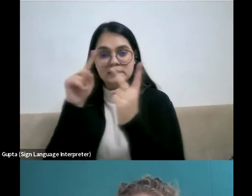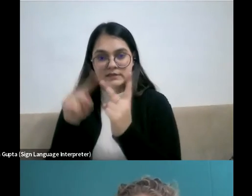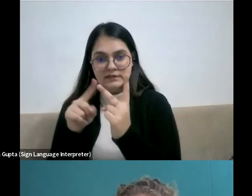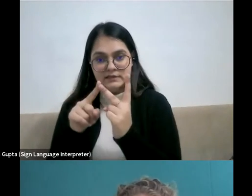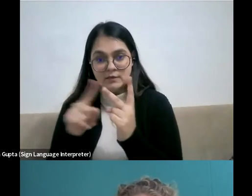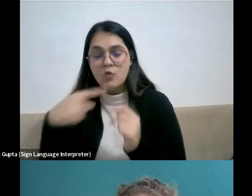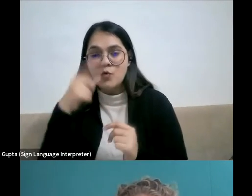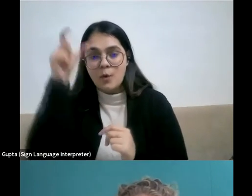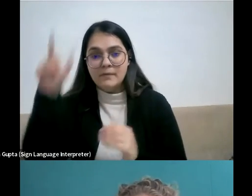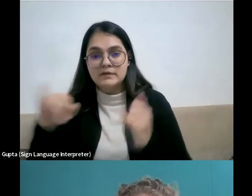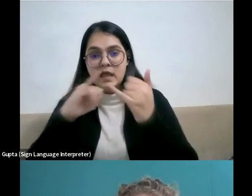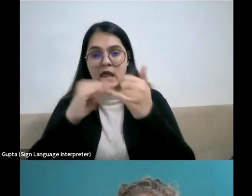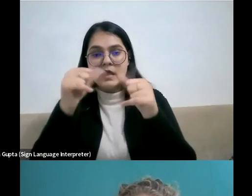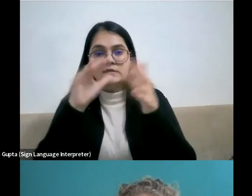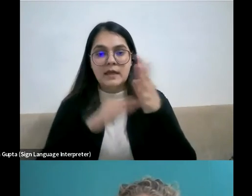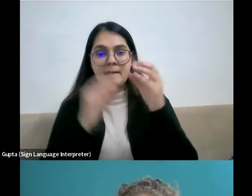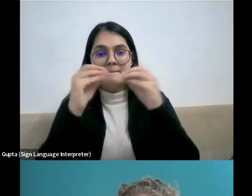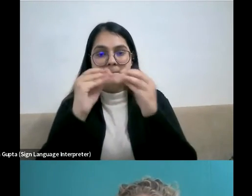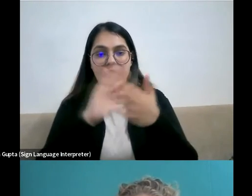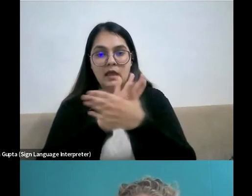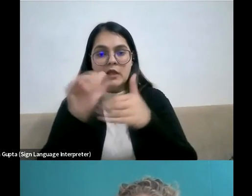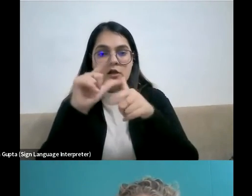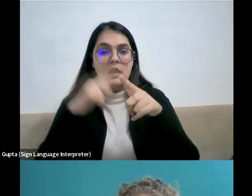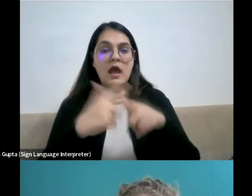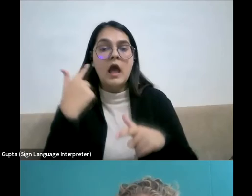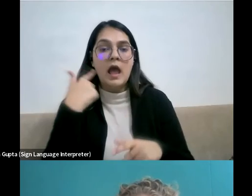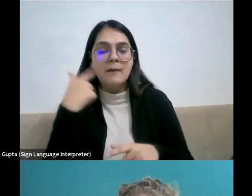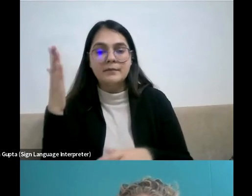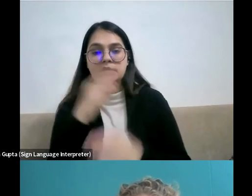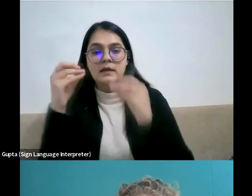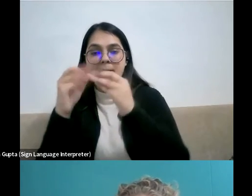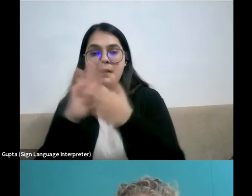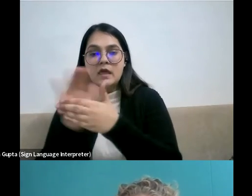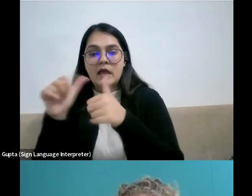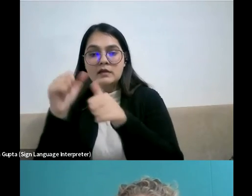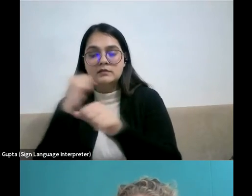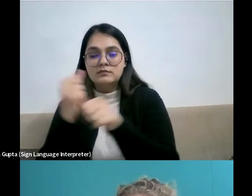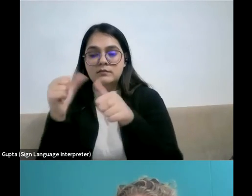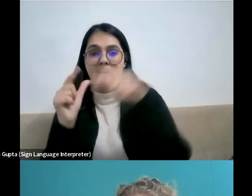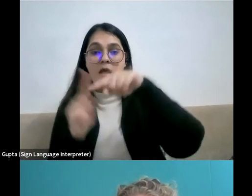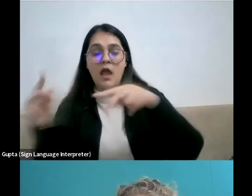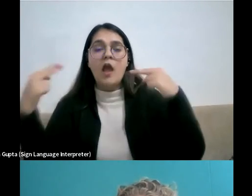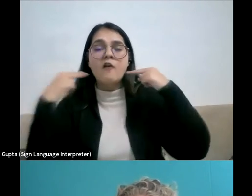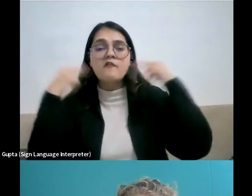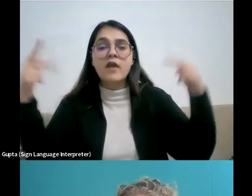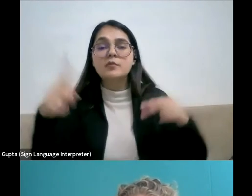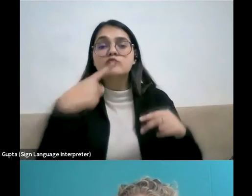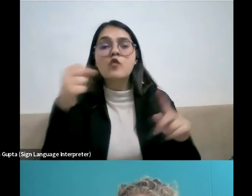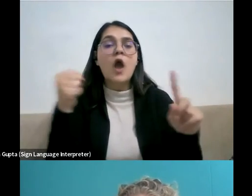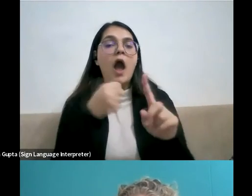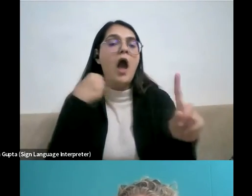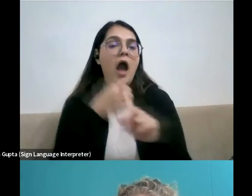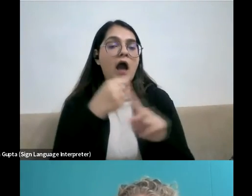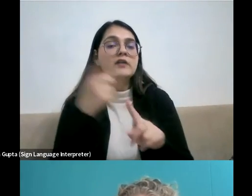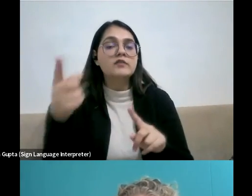Bhagat. Sambhaji is a well-known Dalit activist and poet, playwright, and Lok